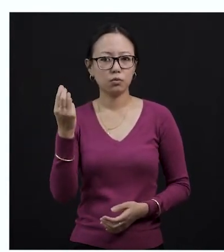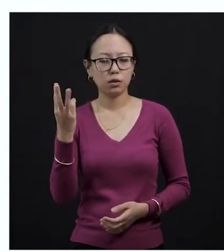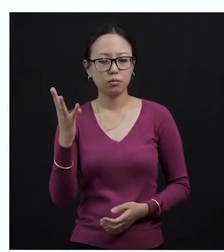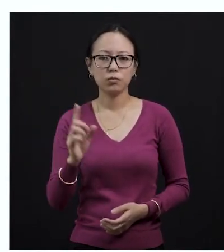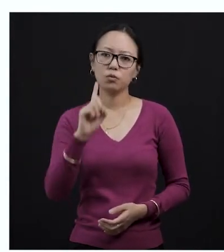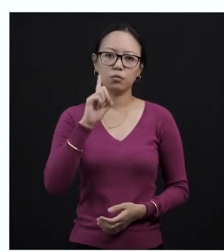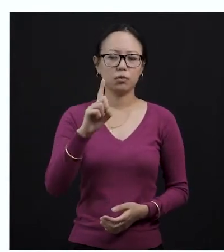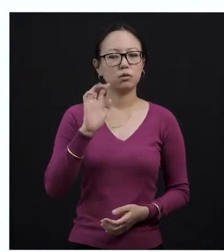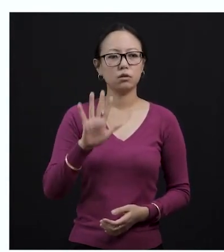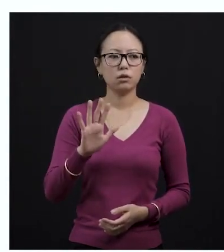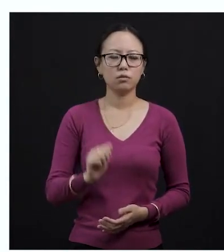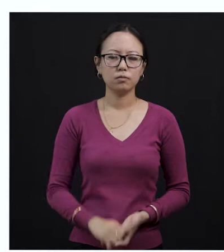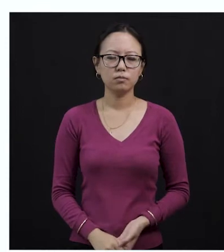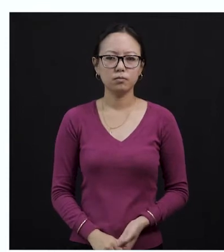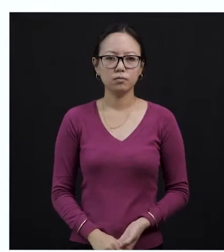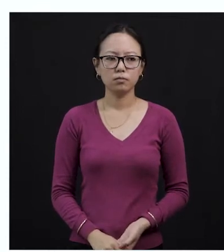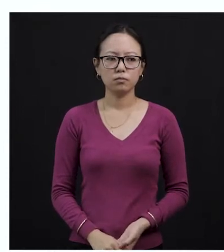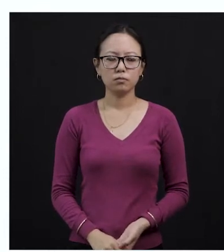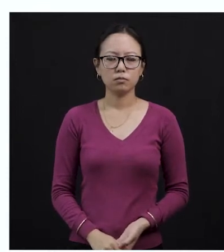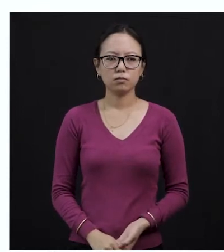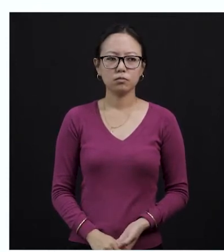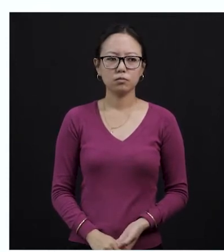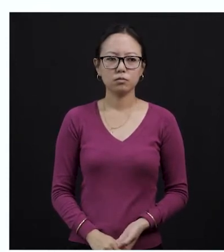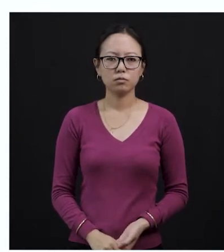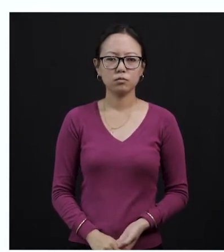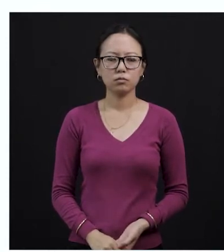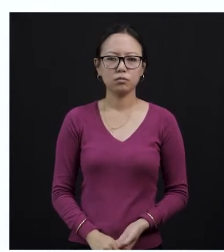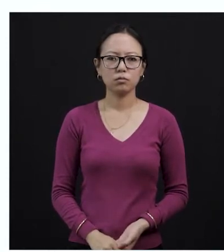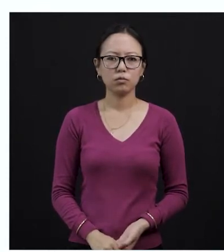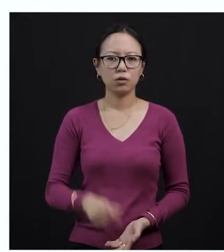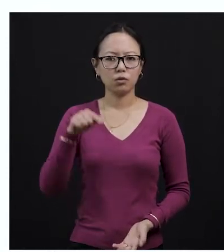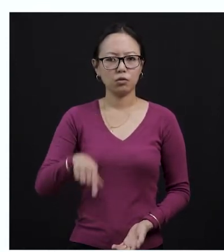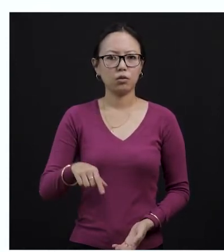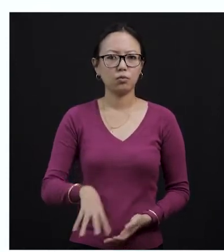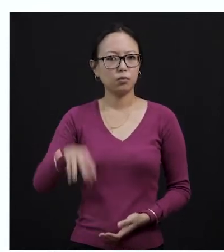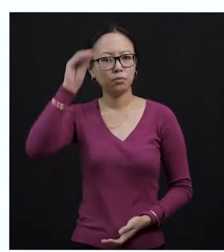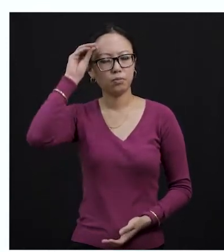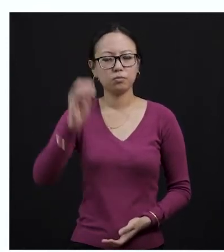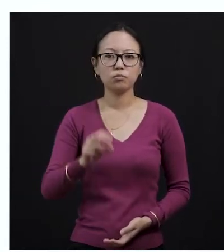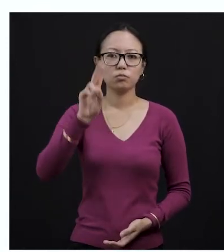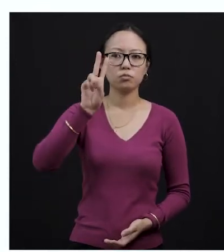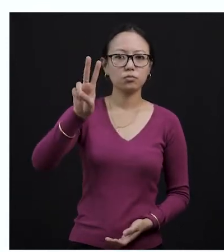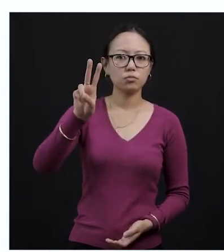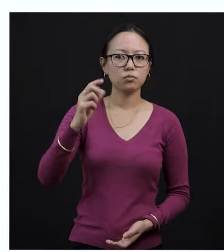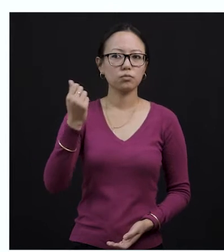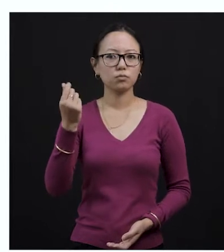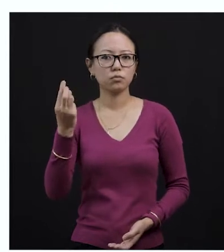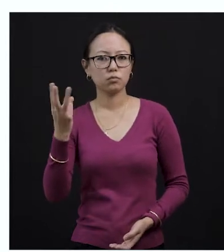only one number. Now we are going to learn about two digit number,